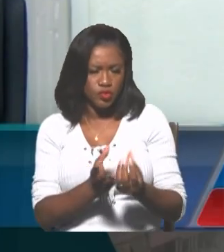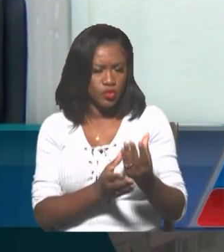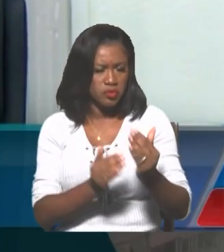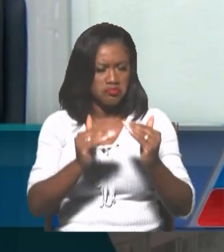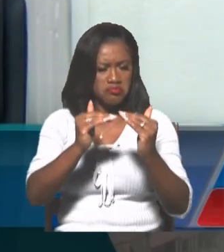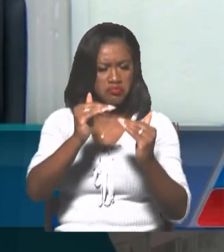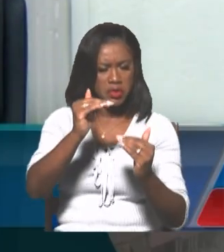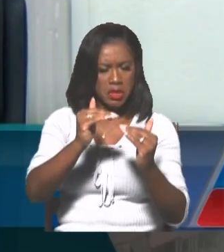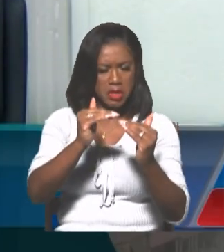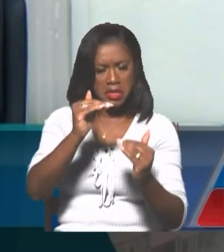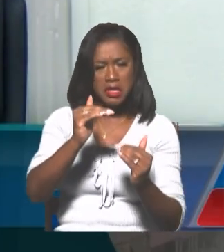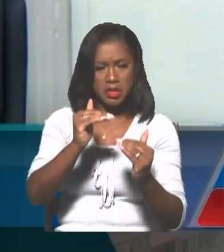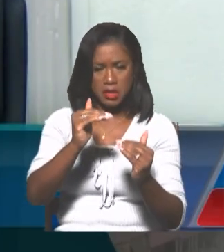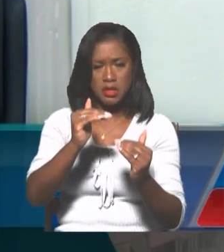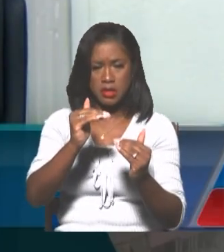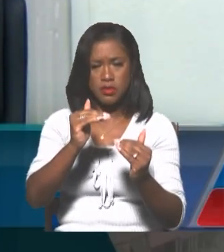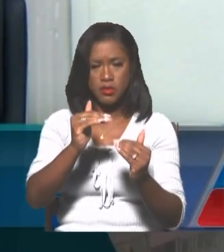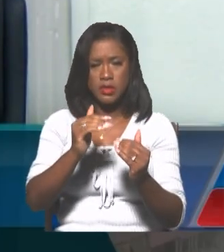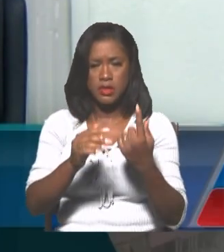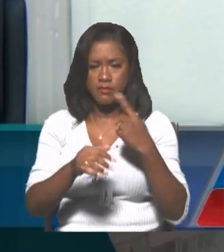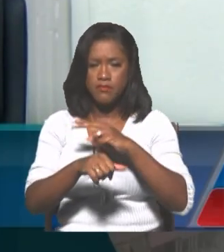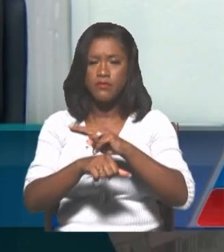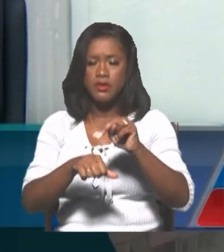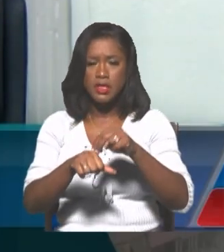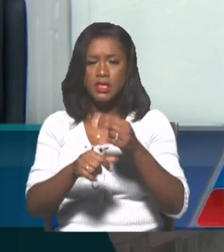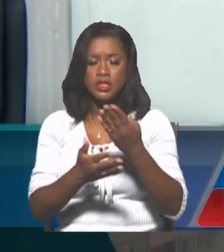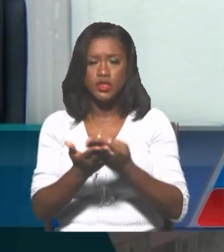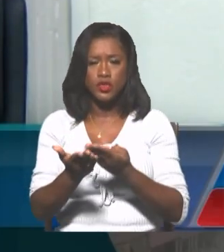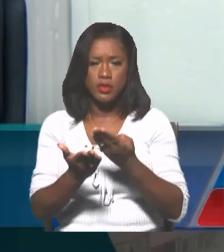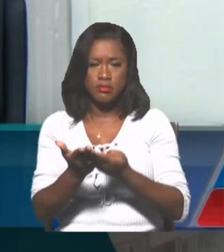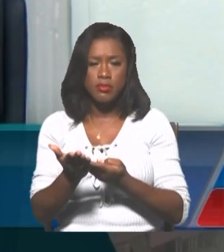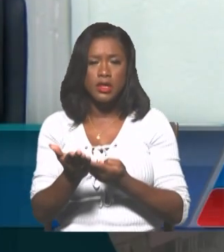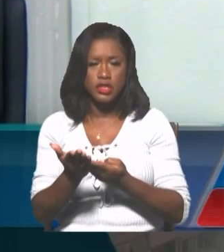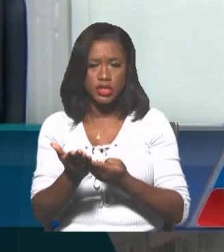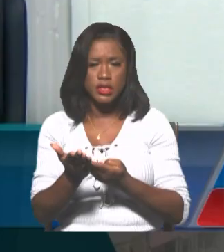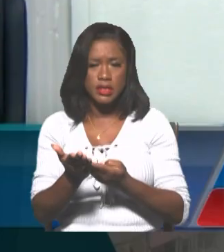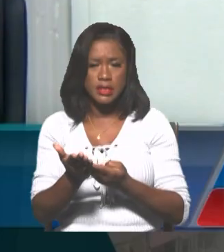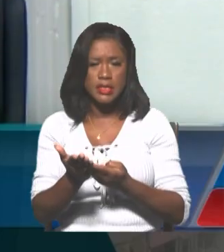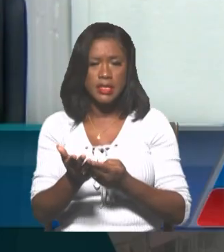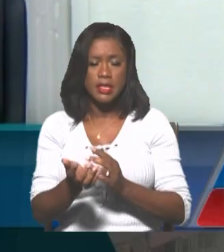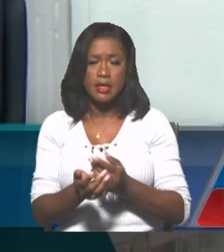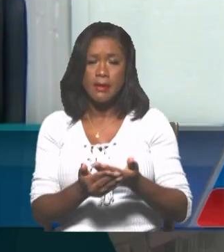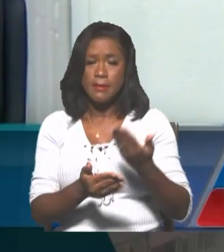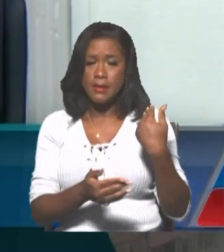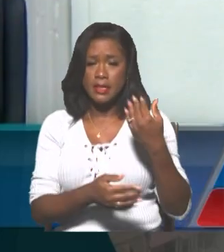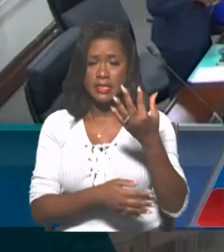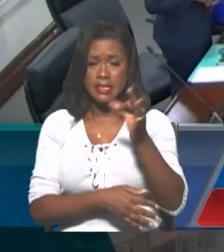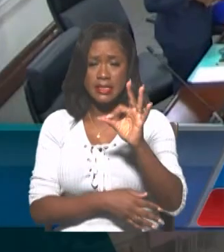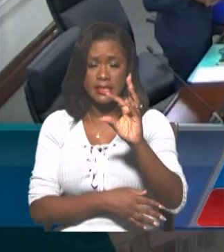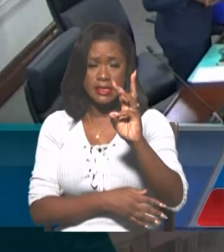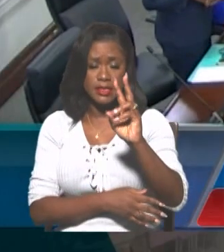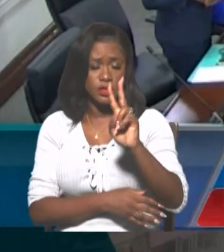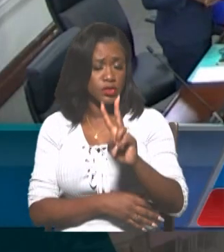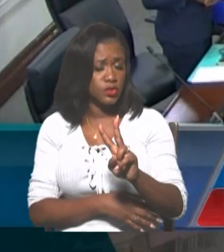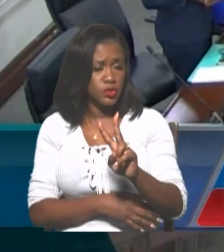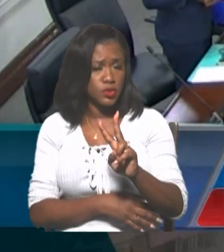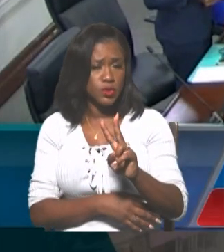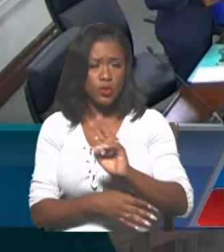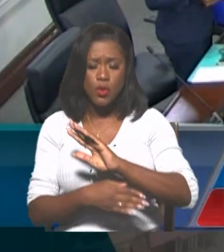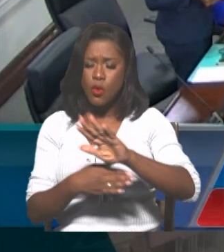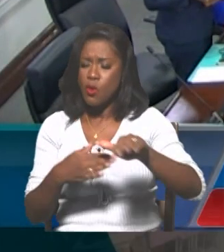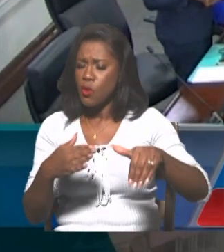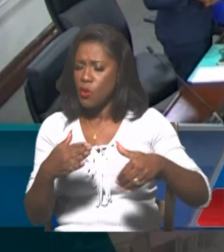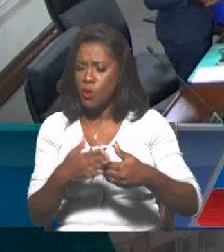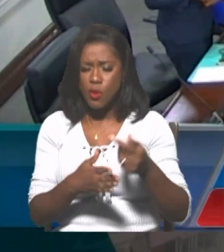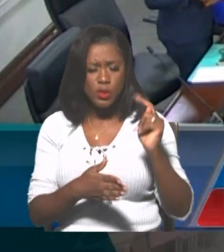inequality that has defined the national budget and its appropriation bill since 1962. Basically, all